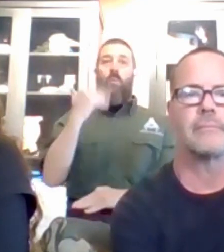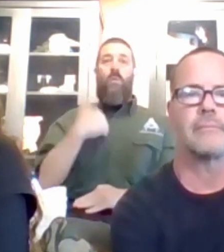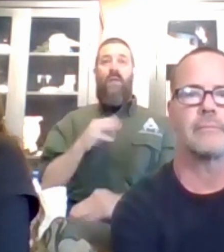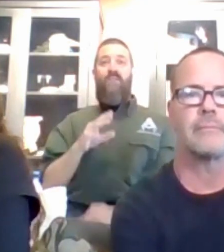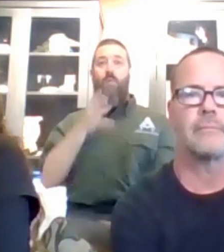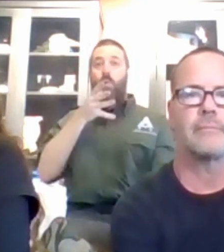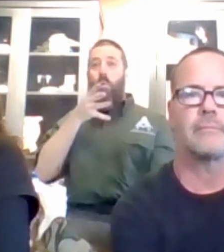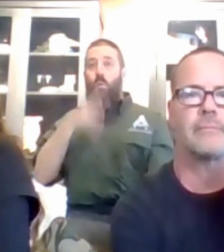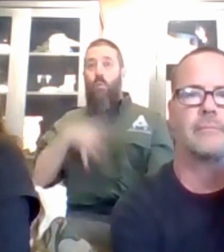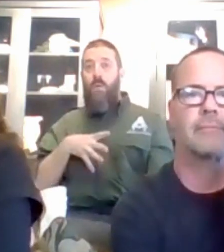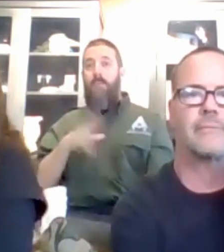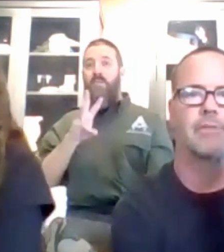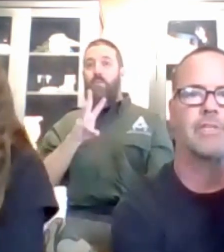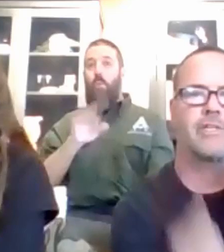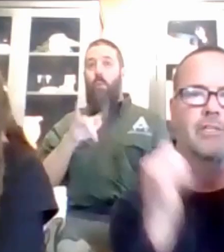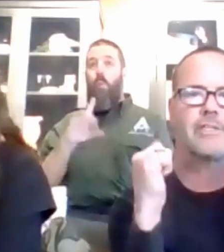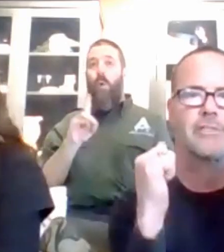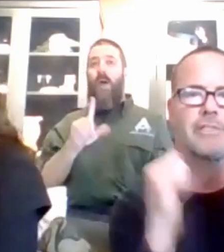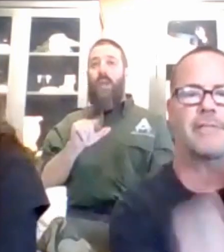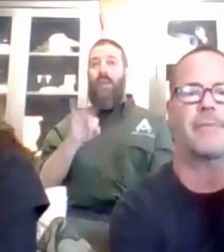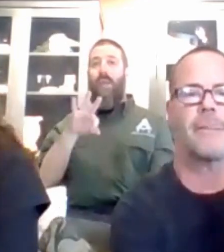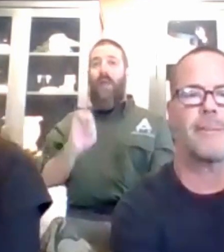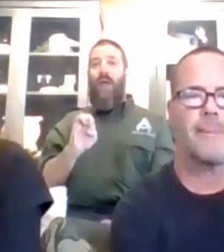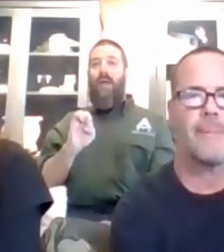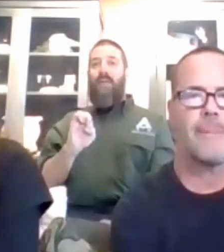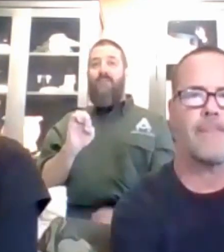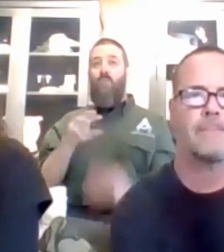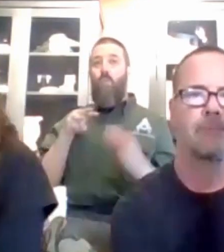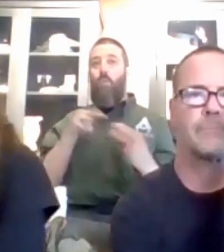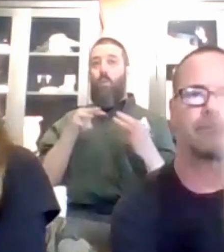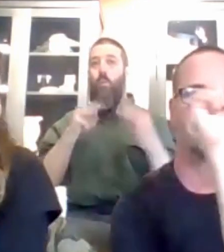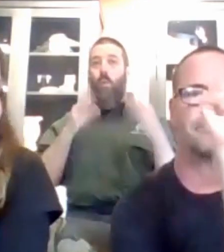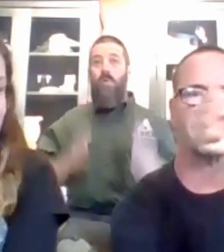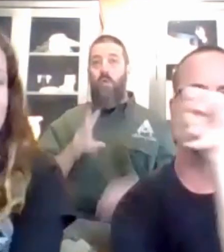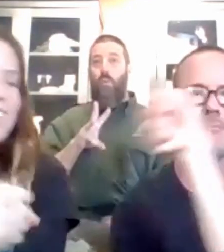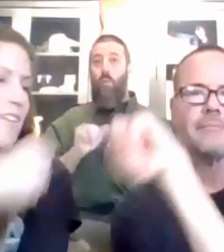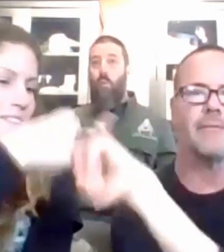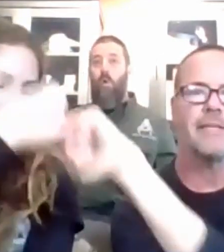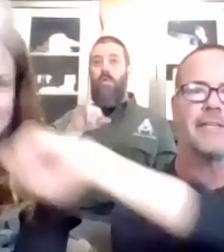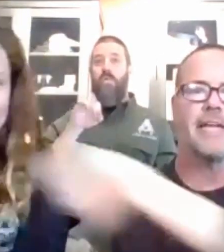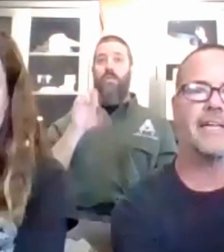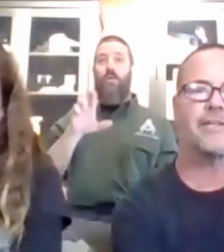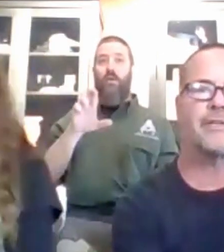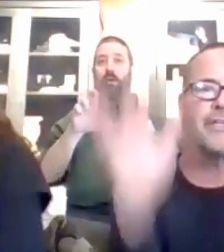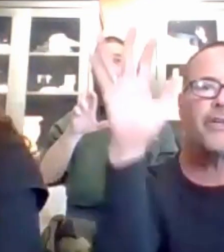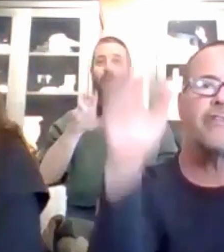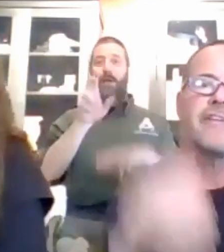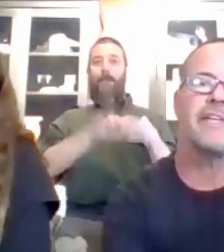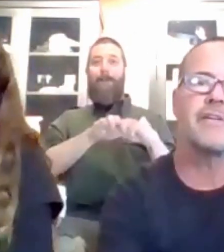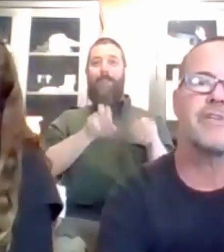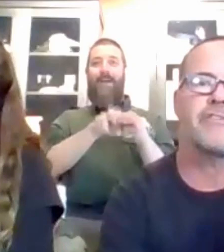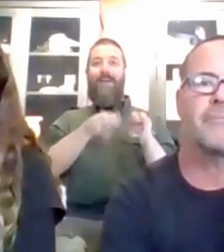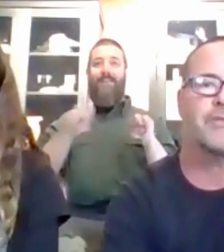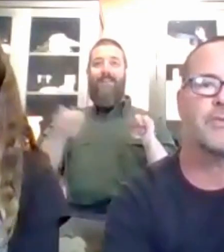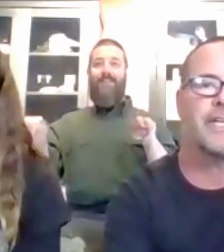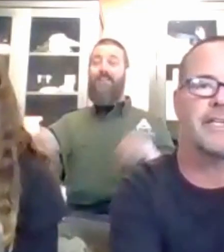do the Women's Wildlife Warriors panel right here on this channel. Thank you so much, you